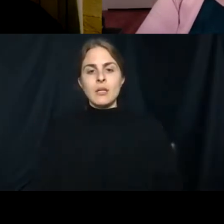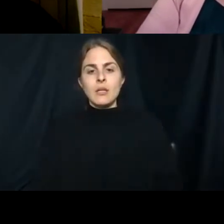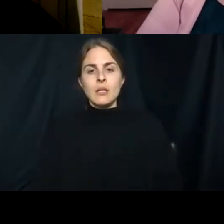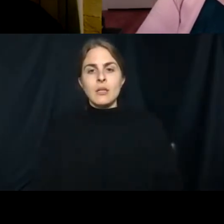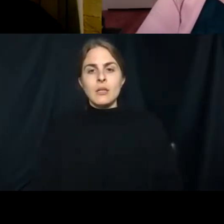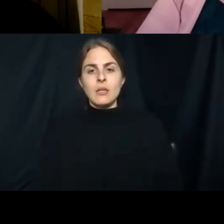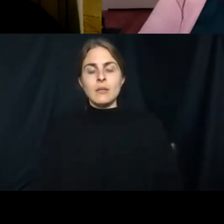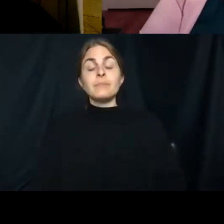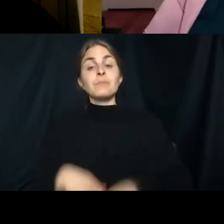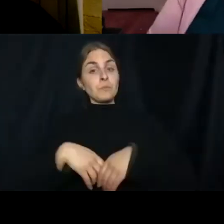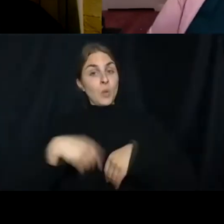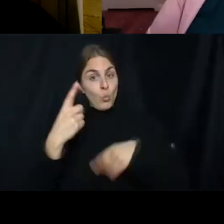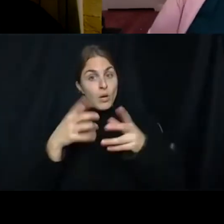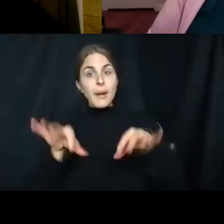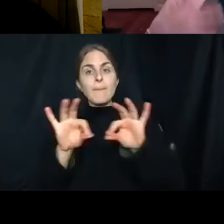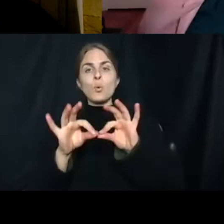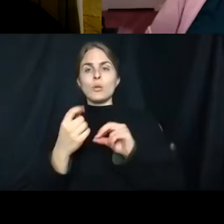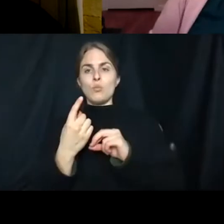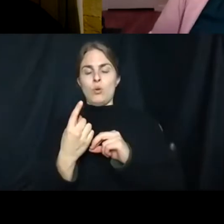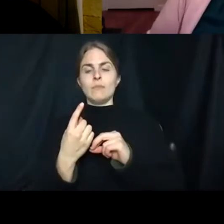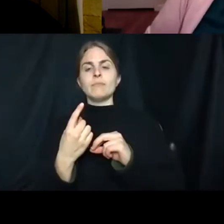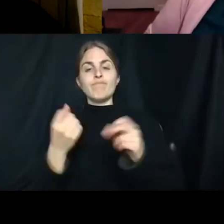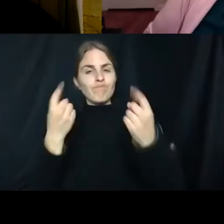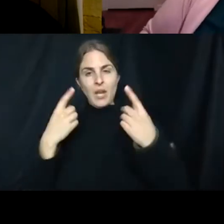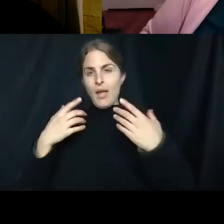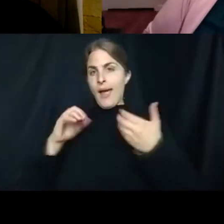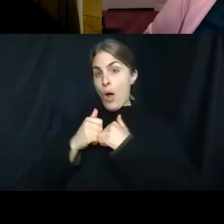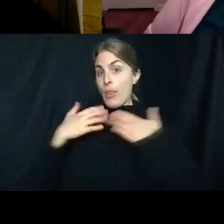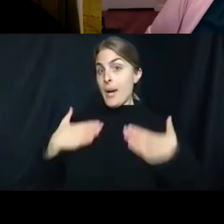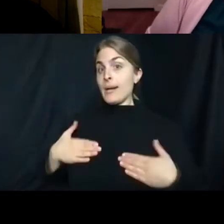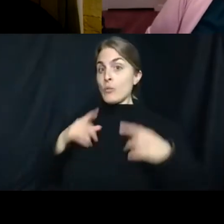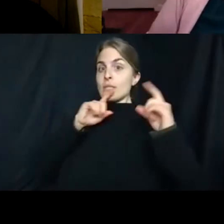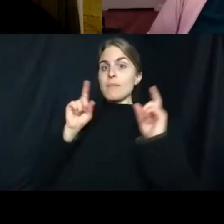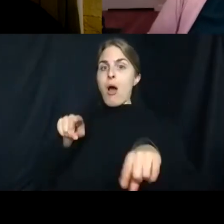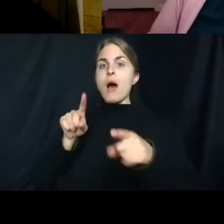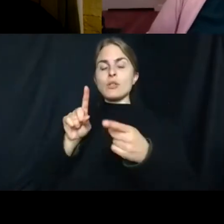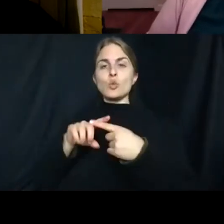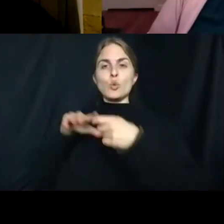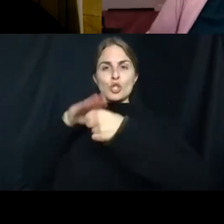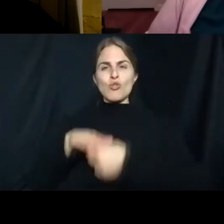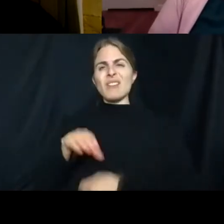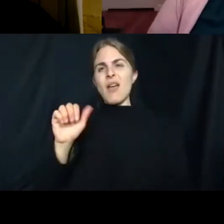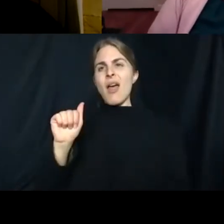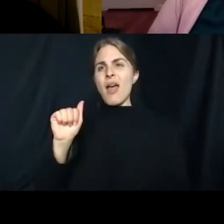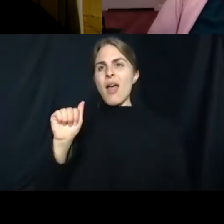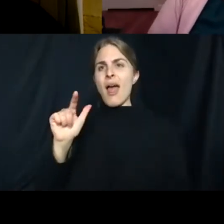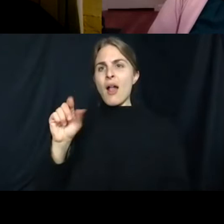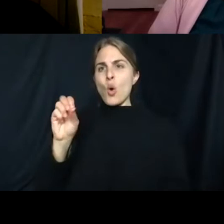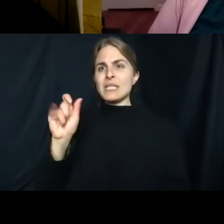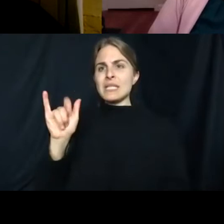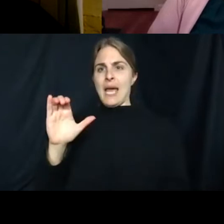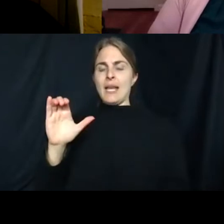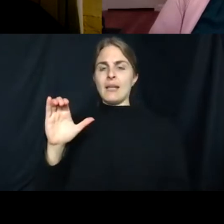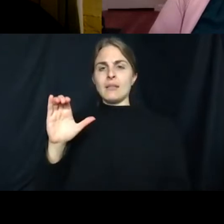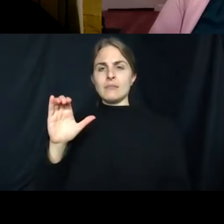really big one is how we see that the body responds to stress, like the allostatic load. And we actually see now that